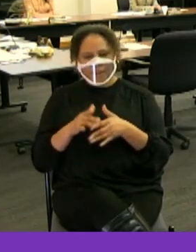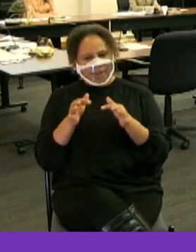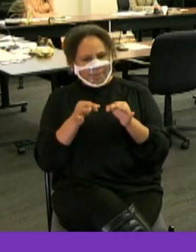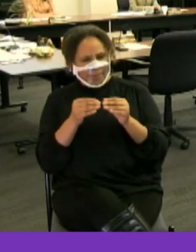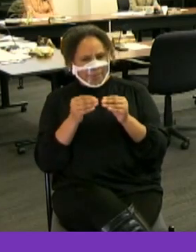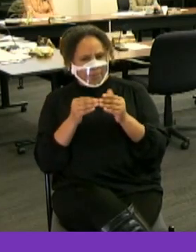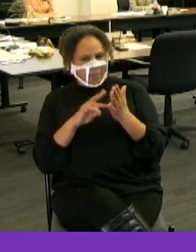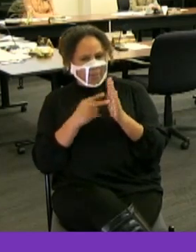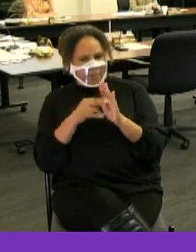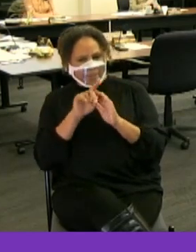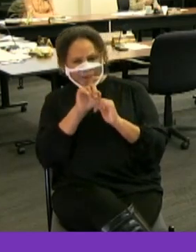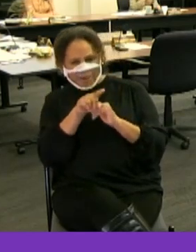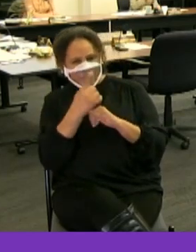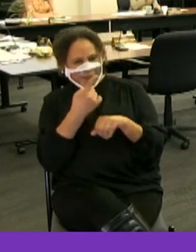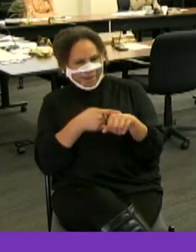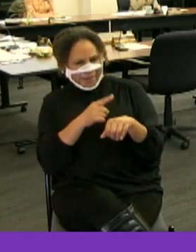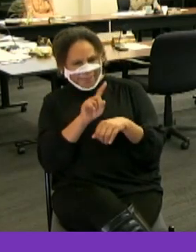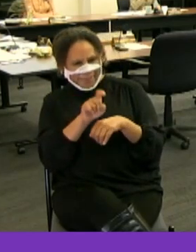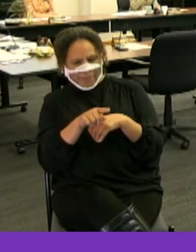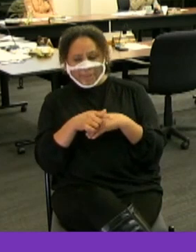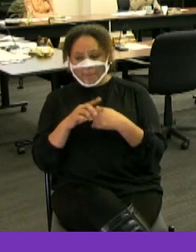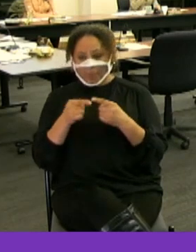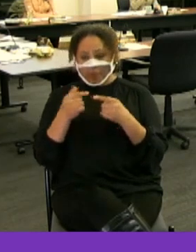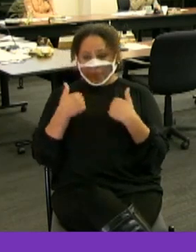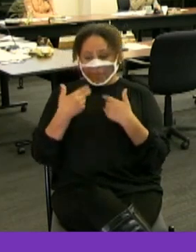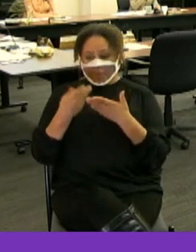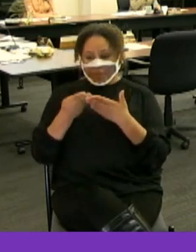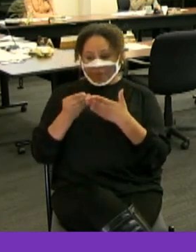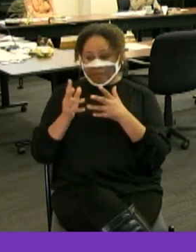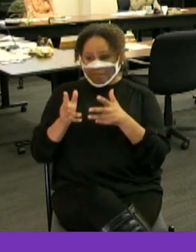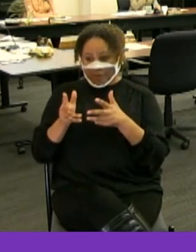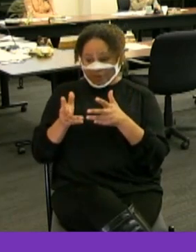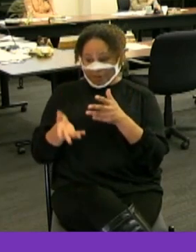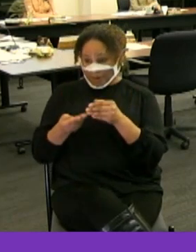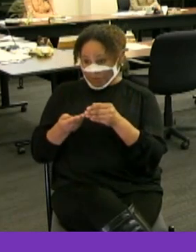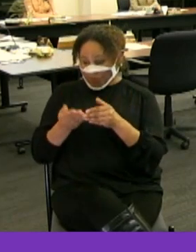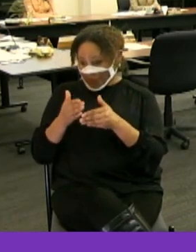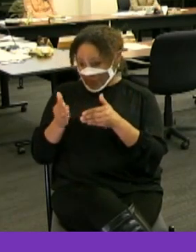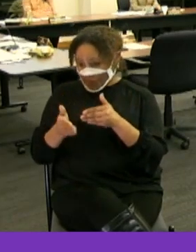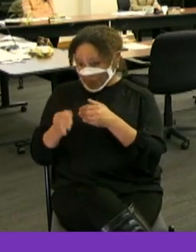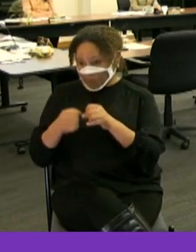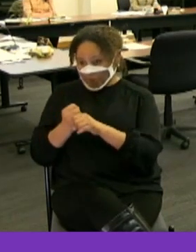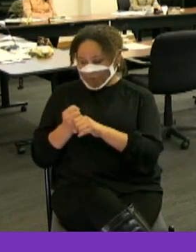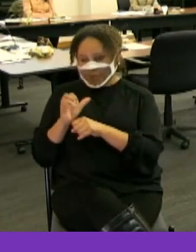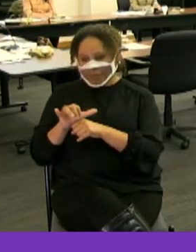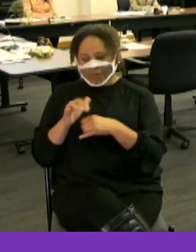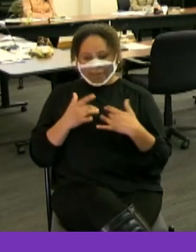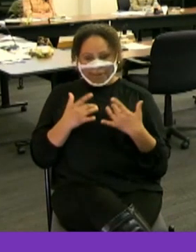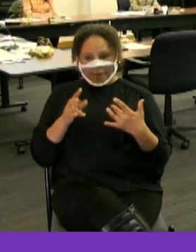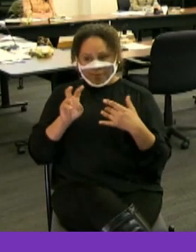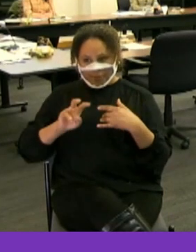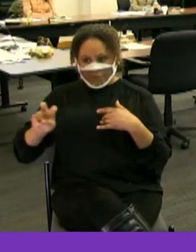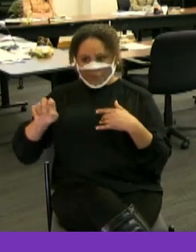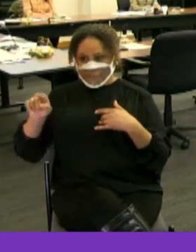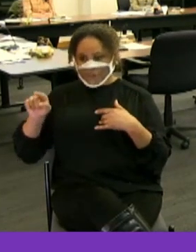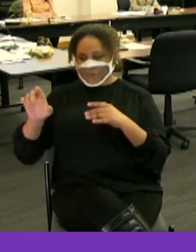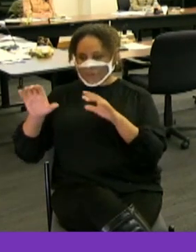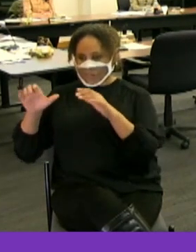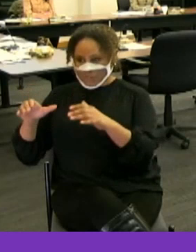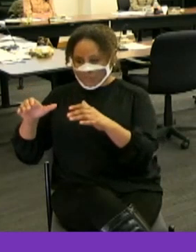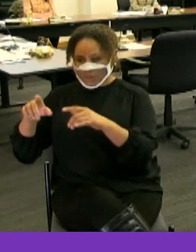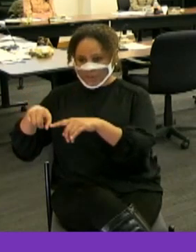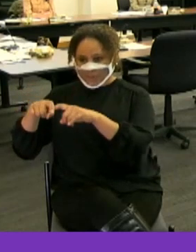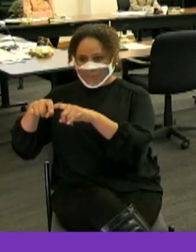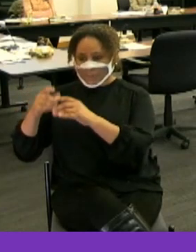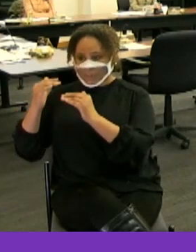Explain more what you mean by one time. So when you have your surplus at year end, that's typically transferred to O&M restricted to allow the college